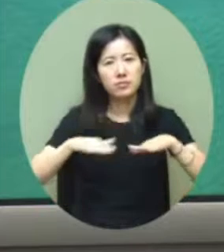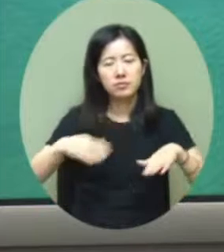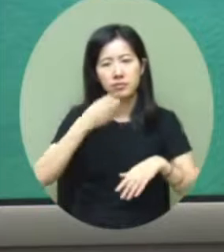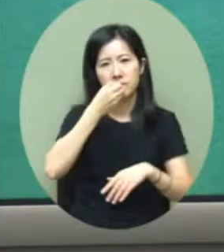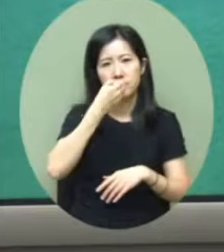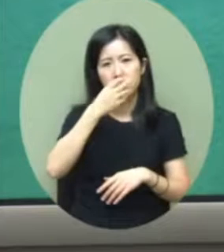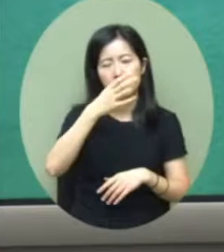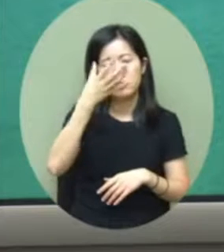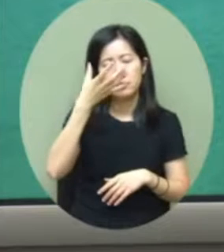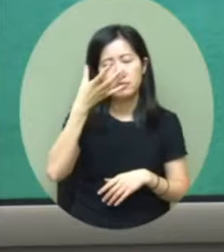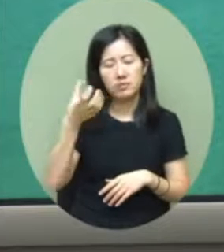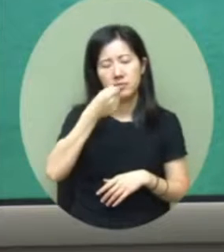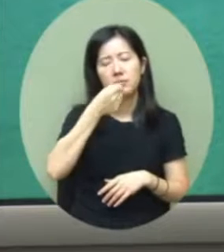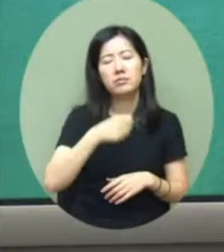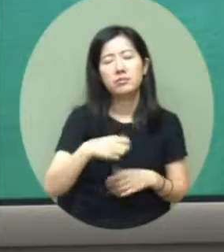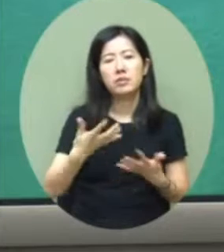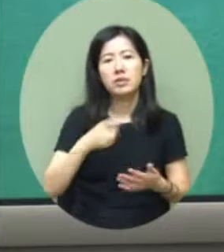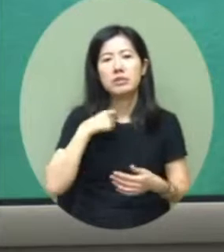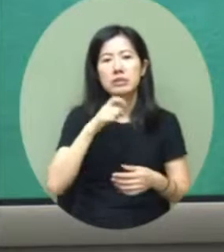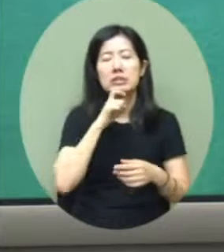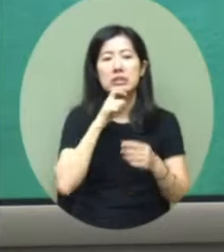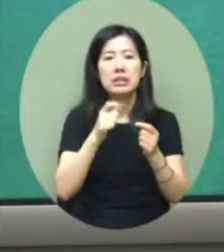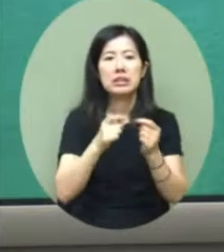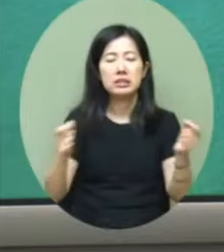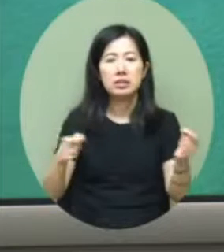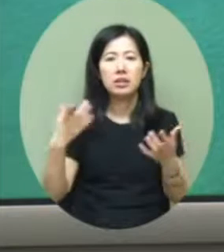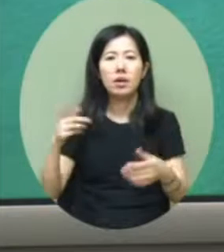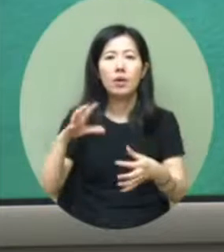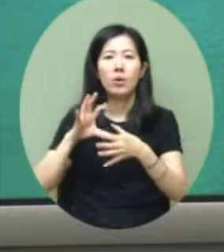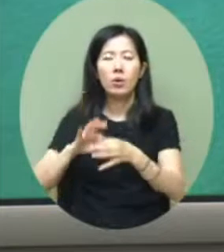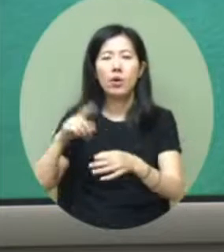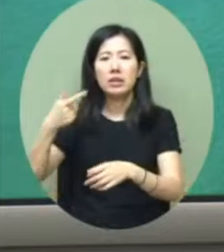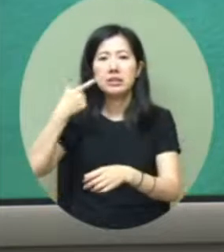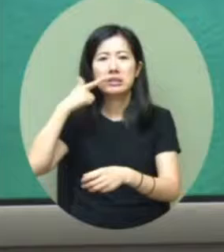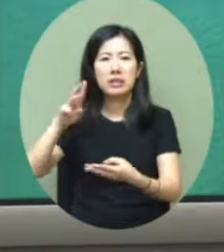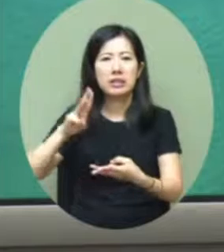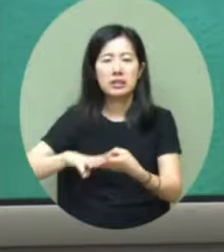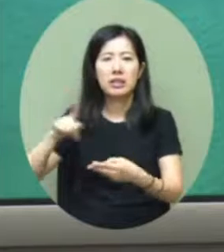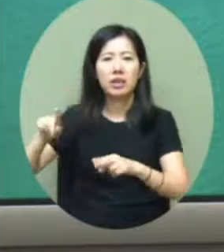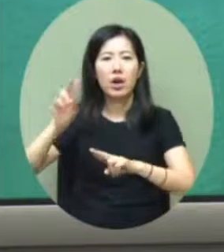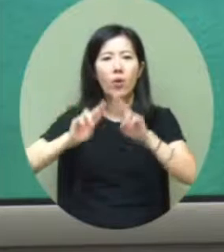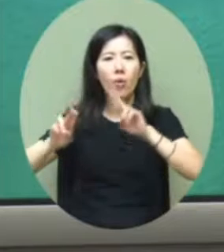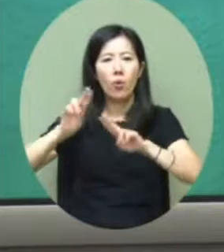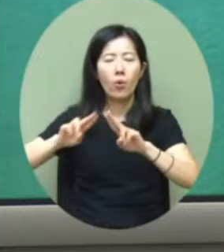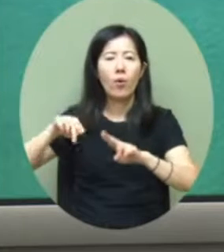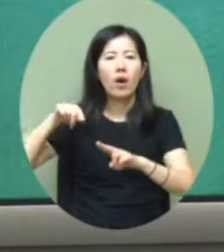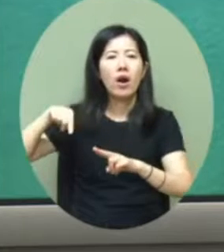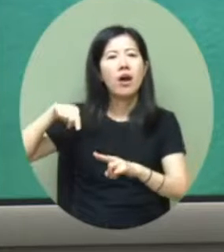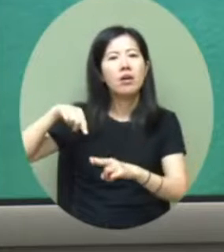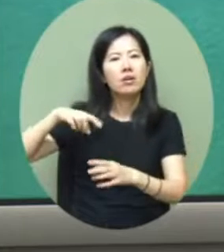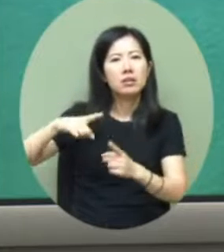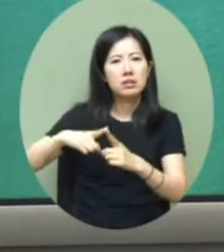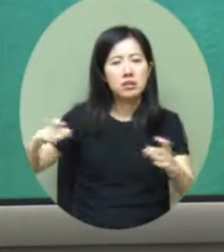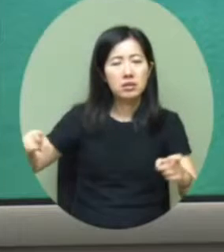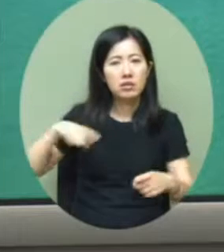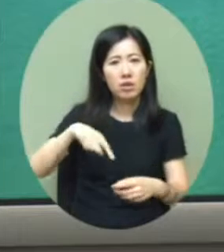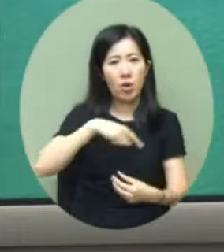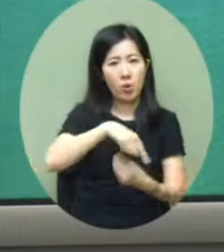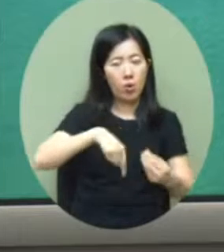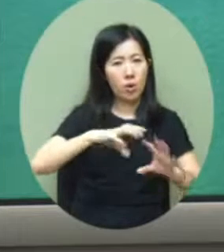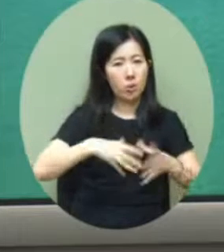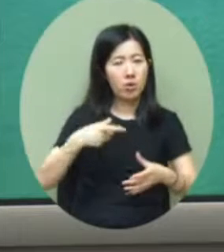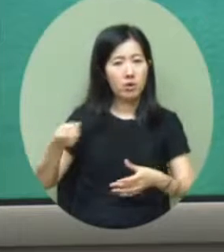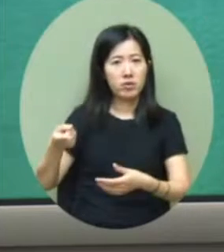Good morning. I'm from Cable TV. I'd like to ask about the environmental impact assessment of Sentin